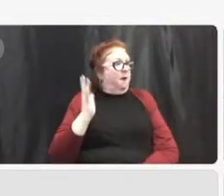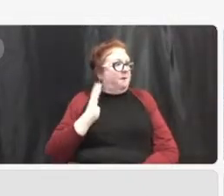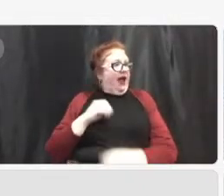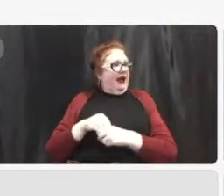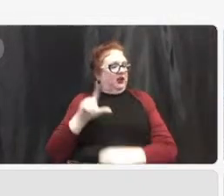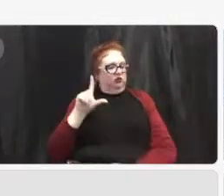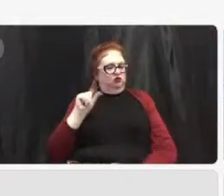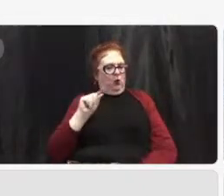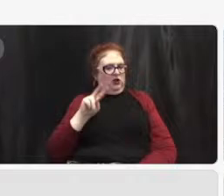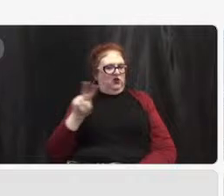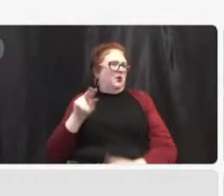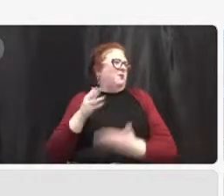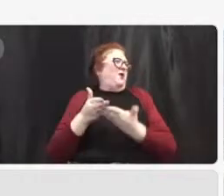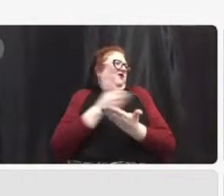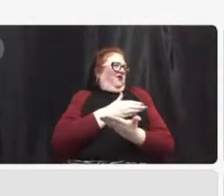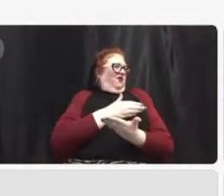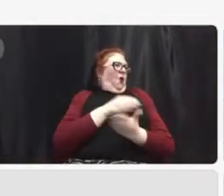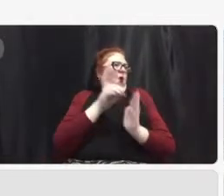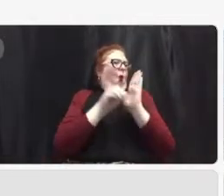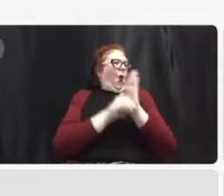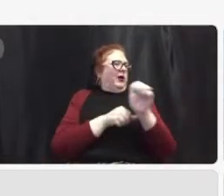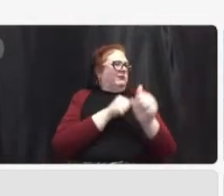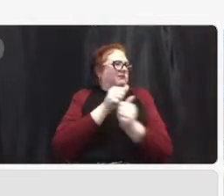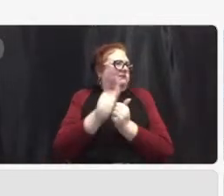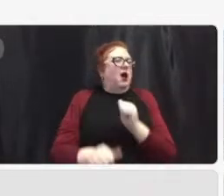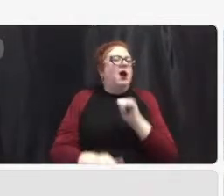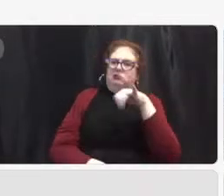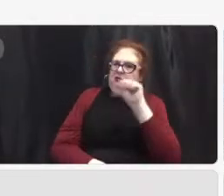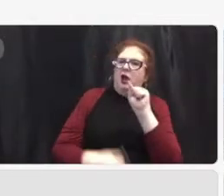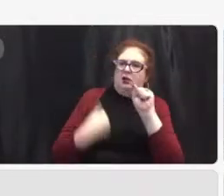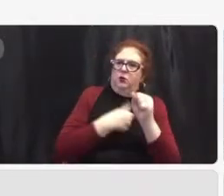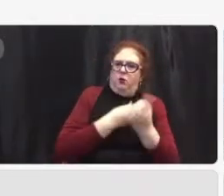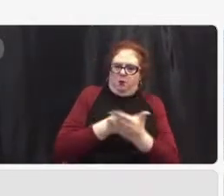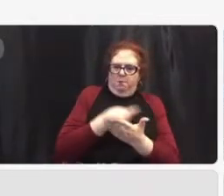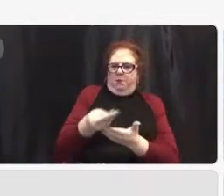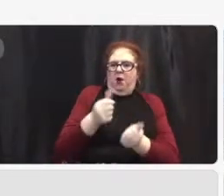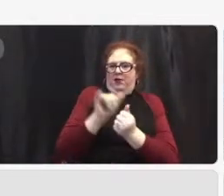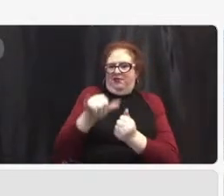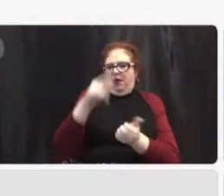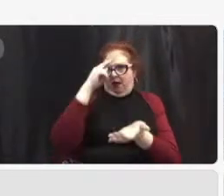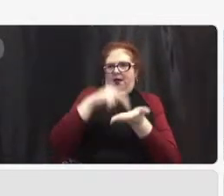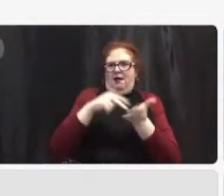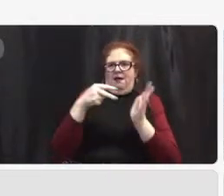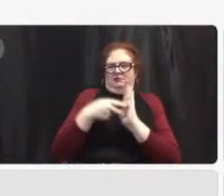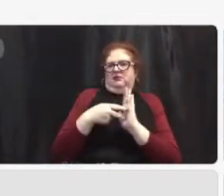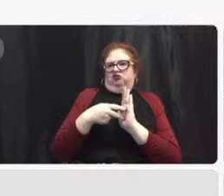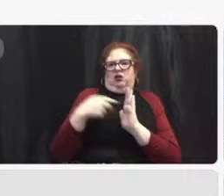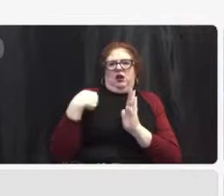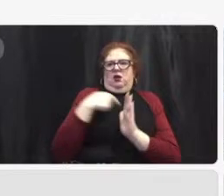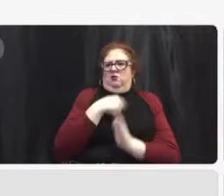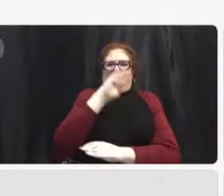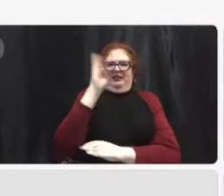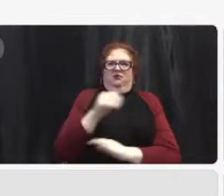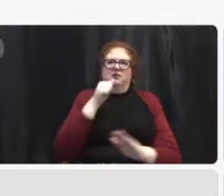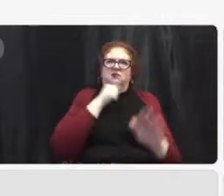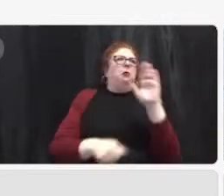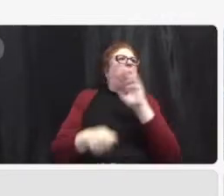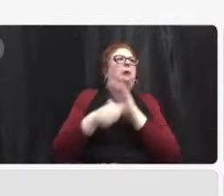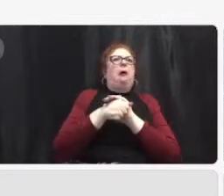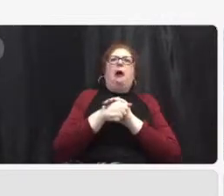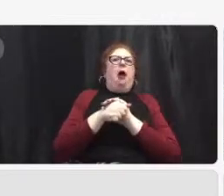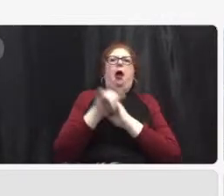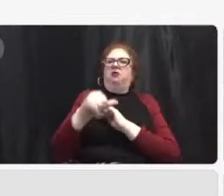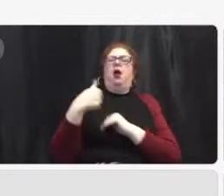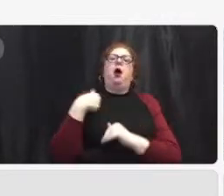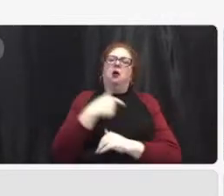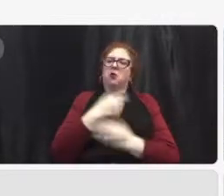this ordinance had been passed. Yes, we did buy it with the intention, and we never have tried to hide that fact. And you